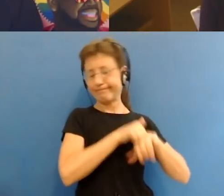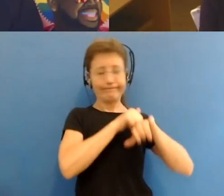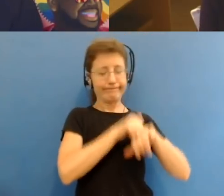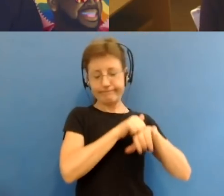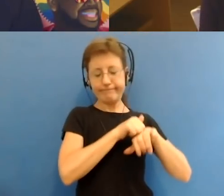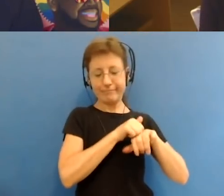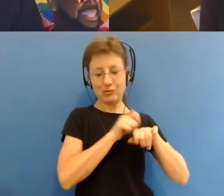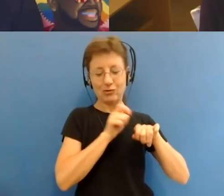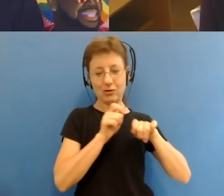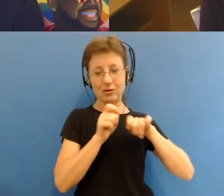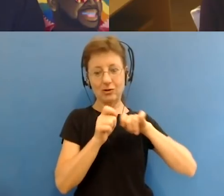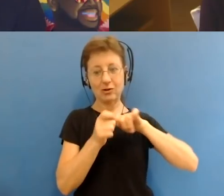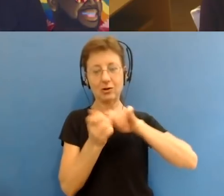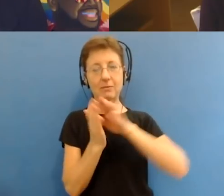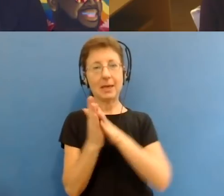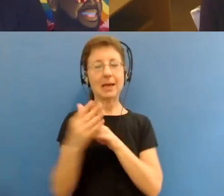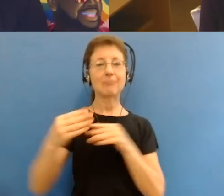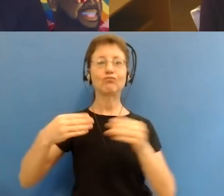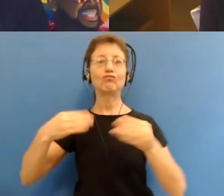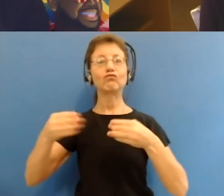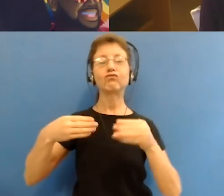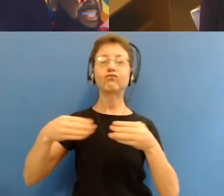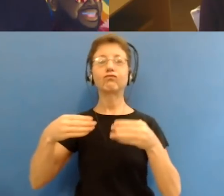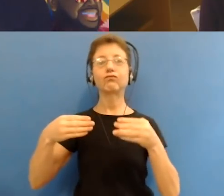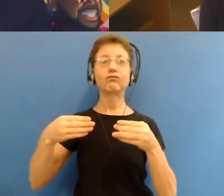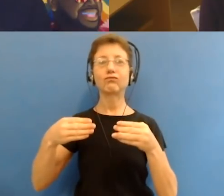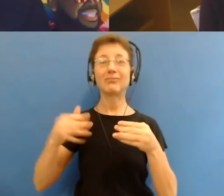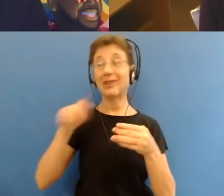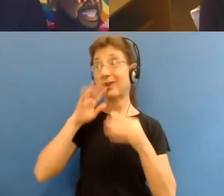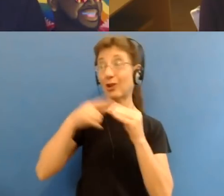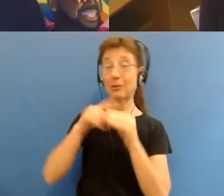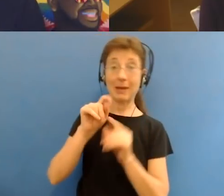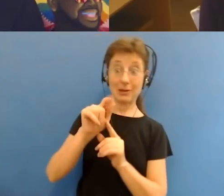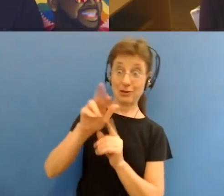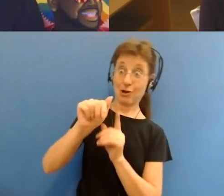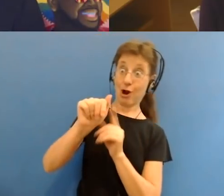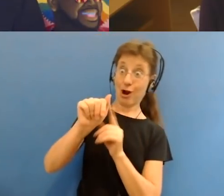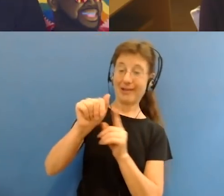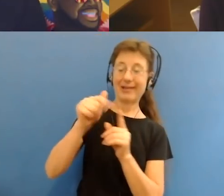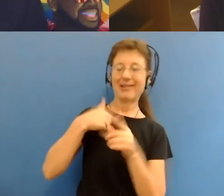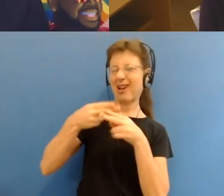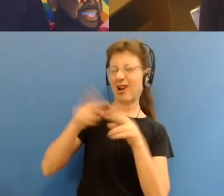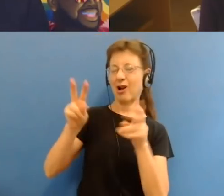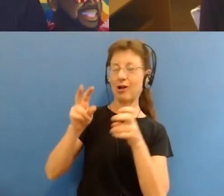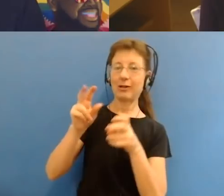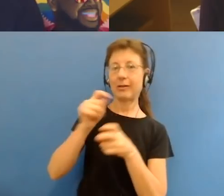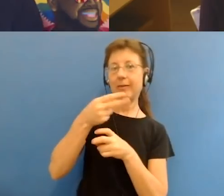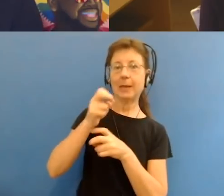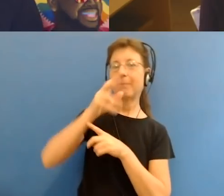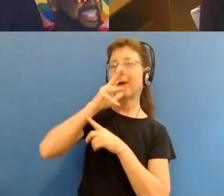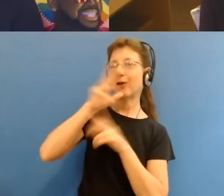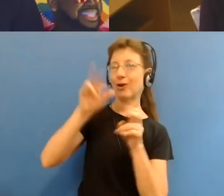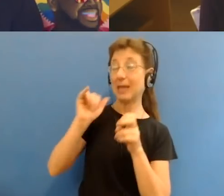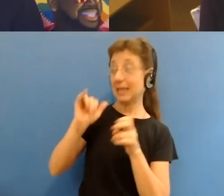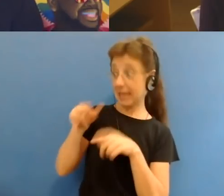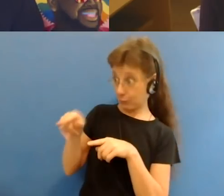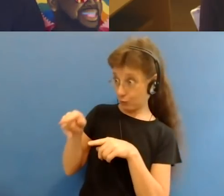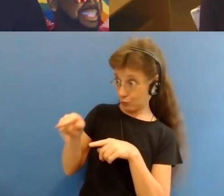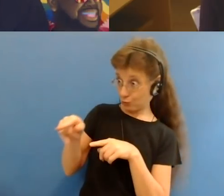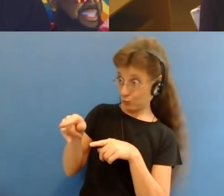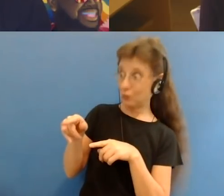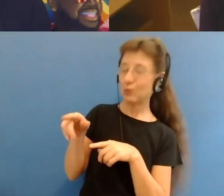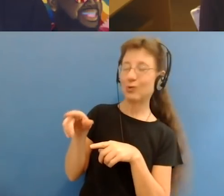You know, and we speak about Tara, you know, whom I call the mother, you know, in the same way that you do, Tara. It's